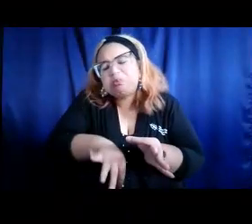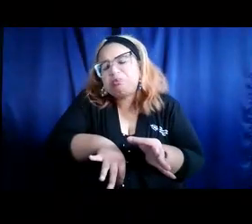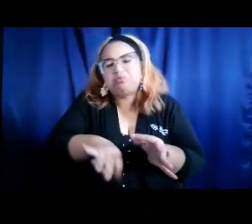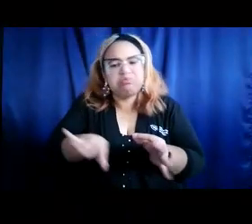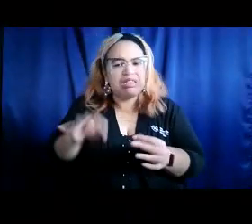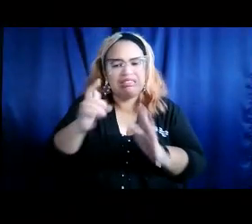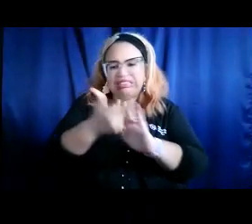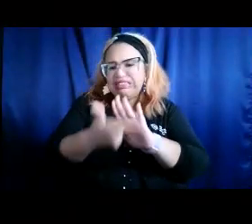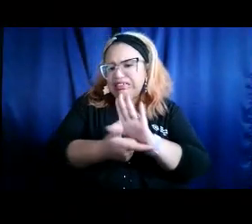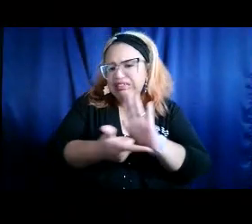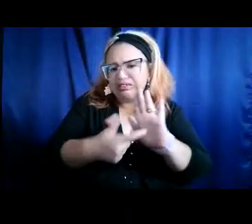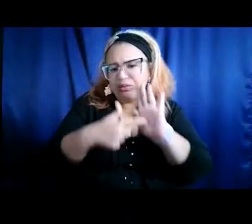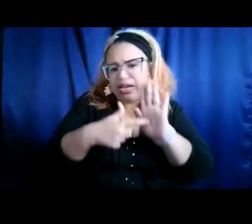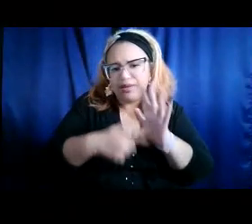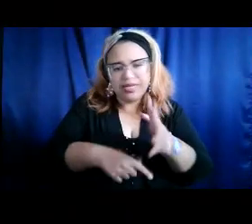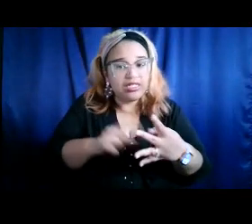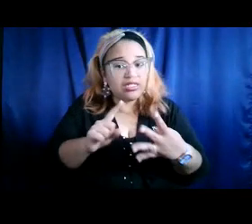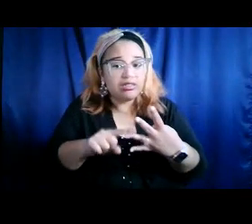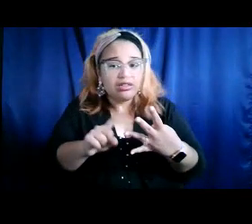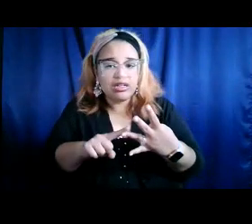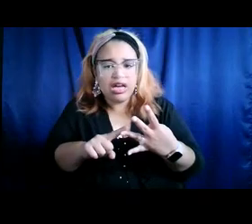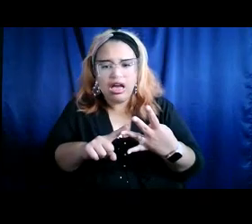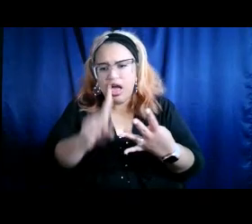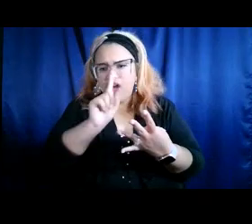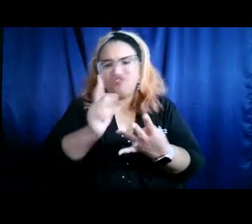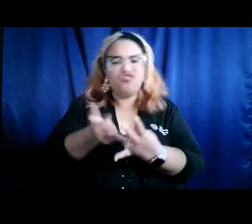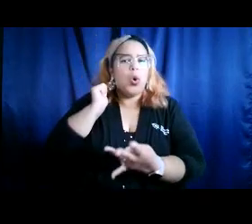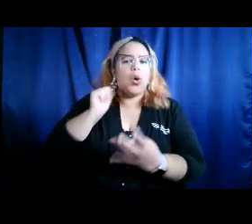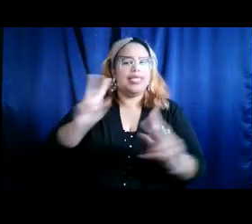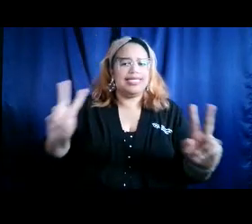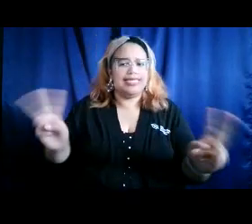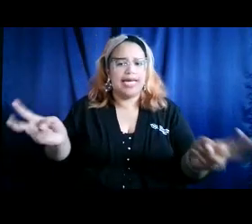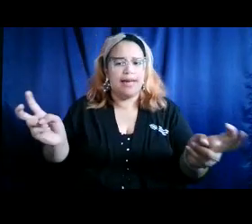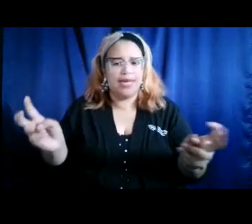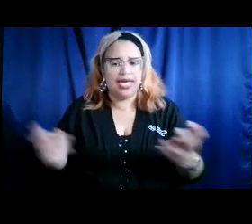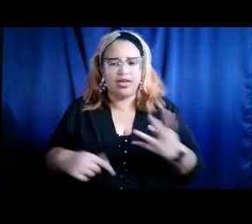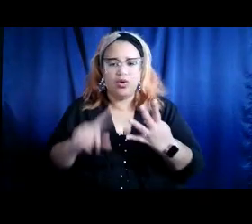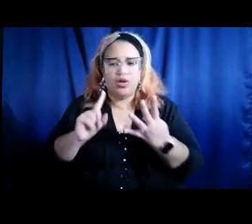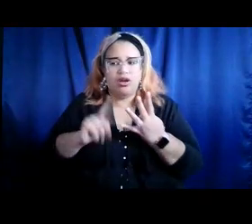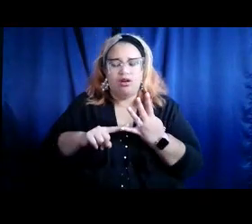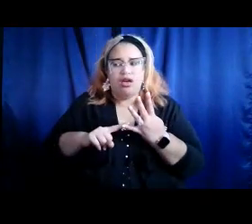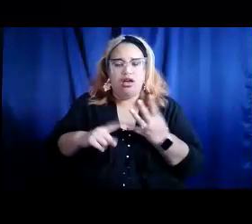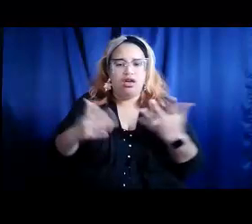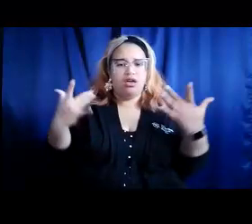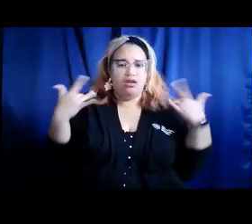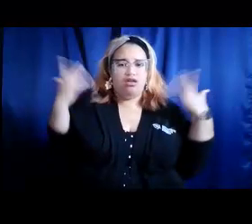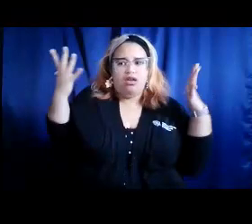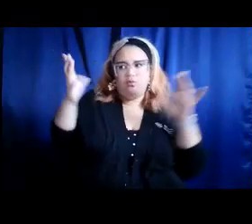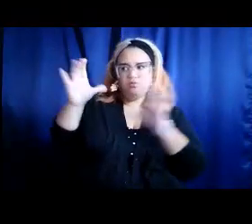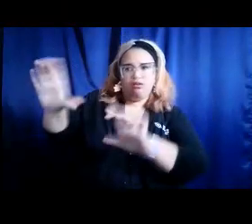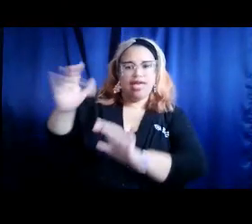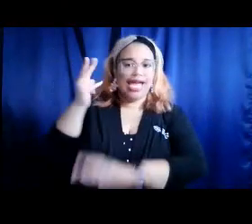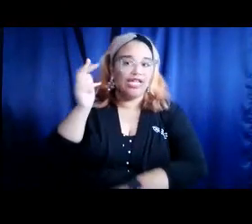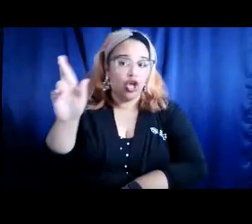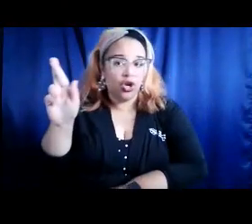discomfort. Or D, delegate all inclusion messaging to HR.